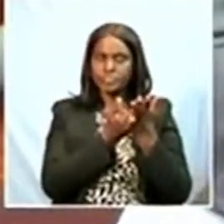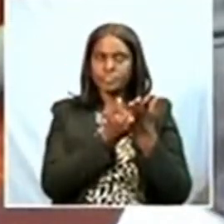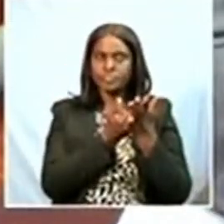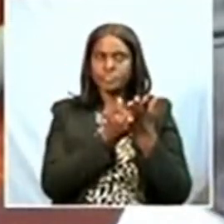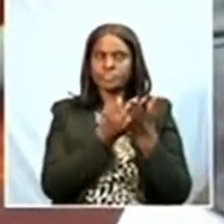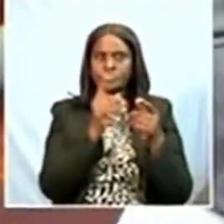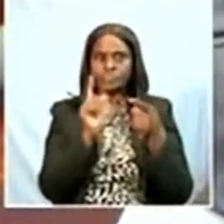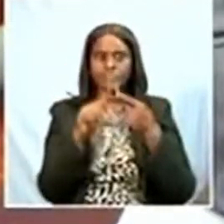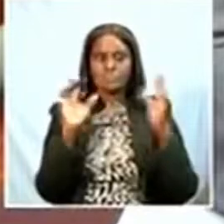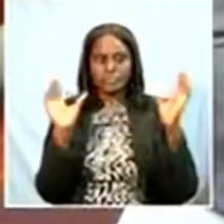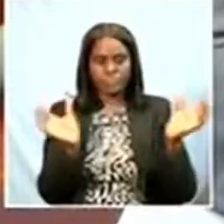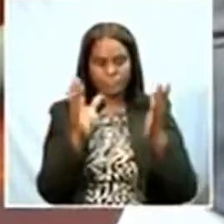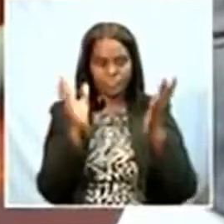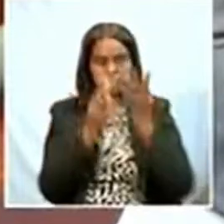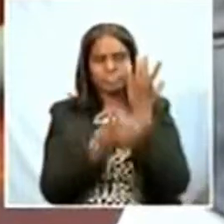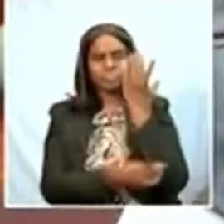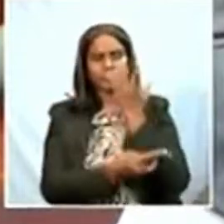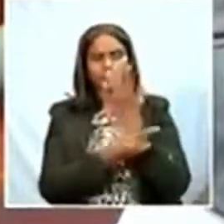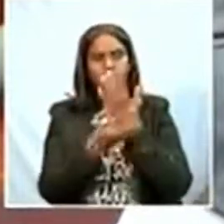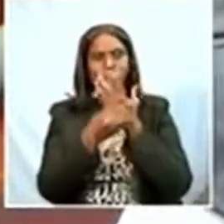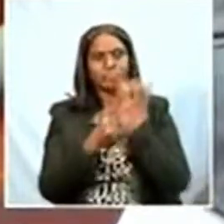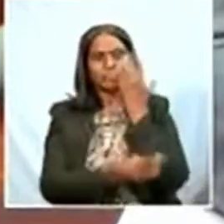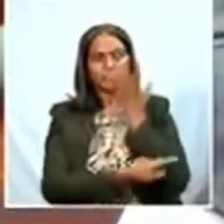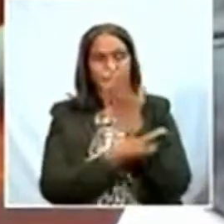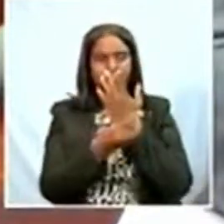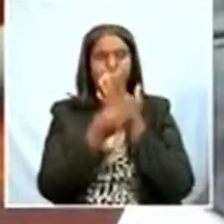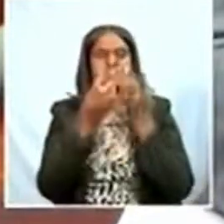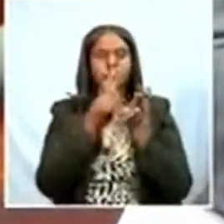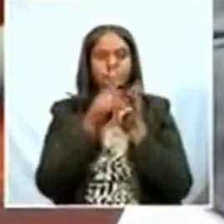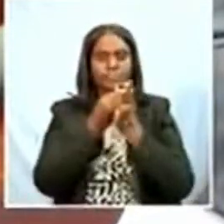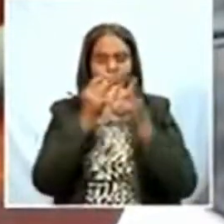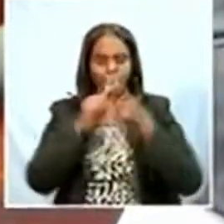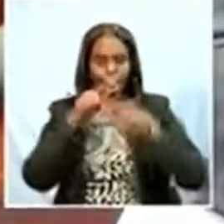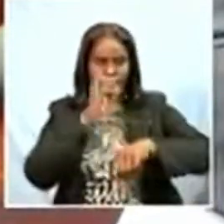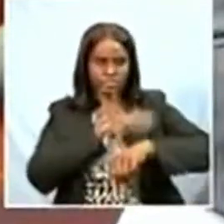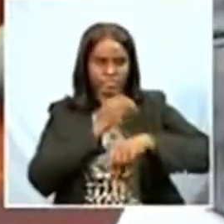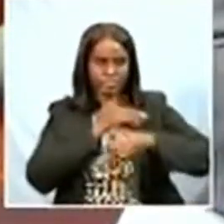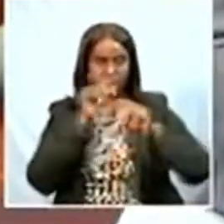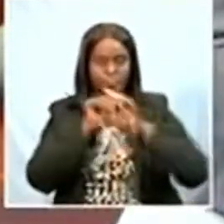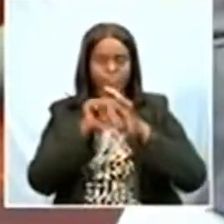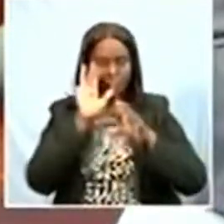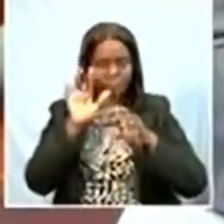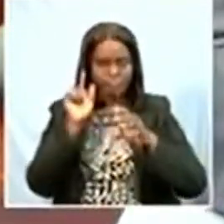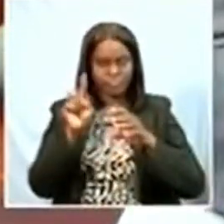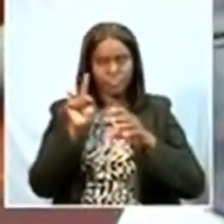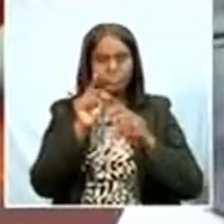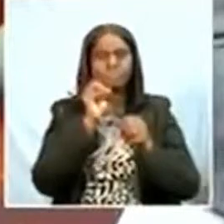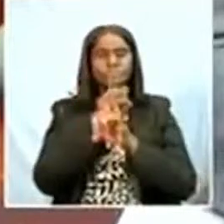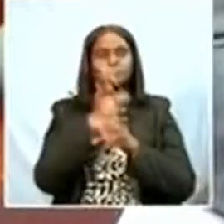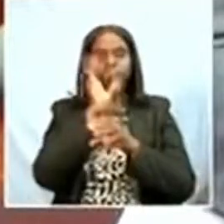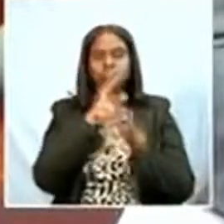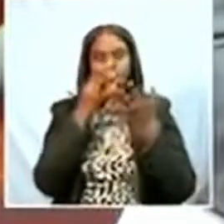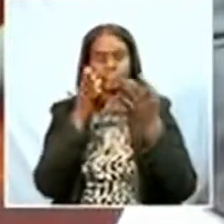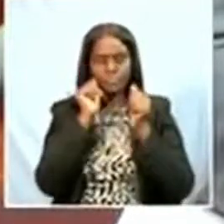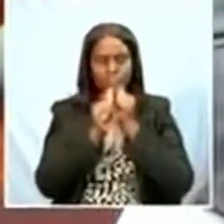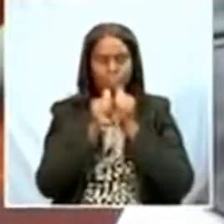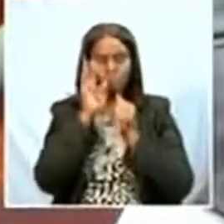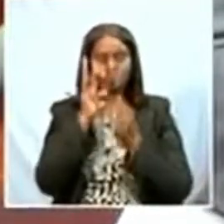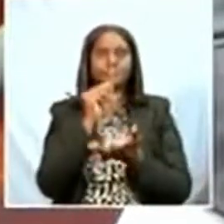to promote development. In short, development finance, to invest into regional projects, as we mentioned already, those which will